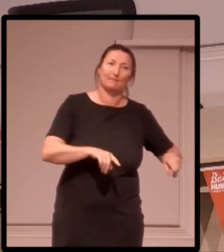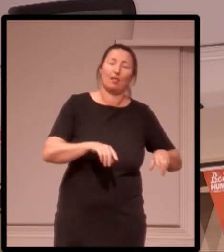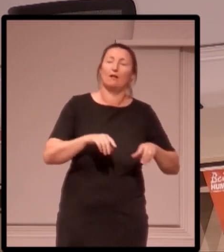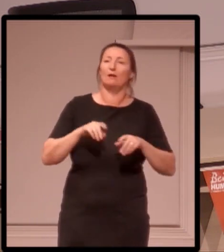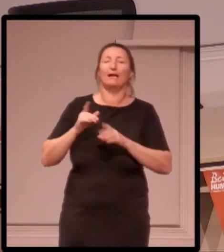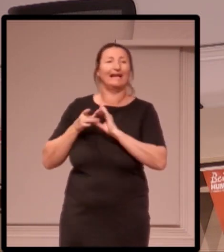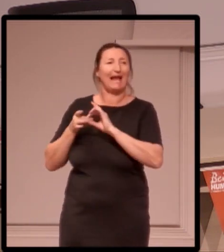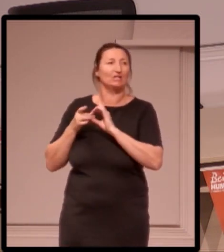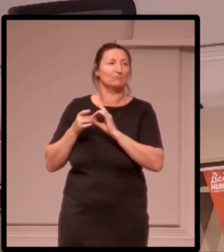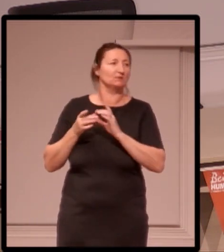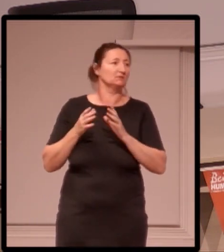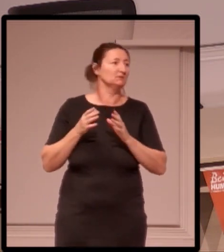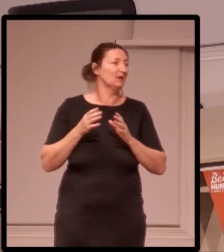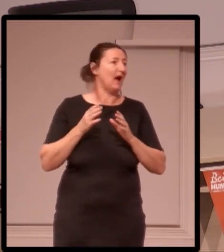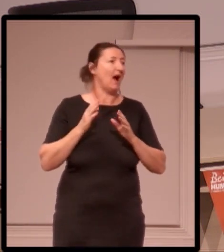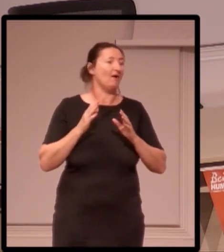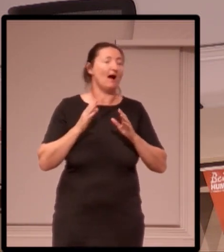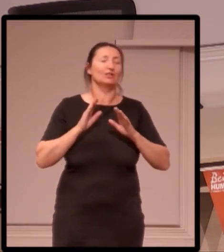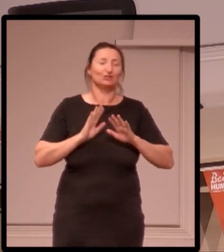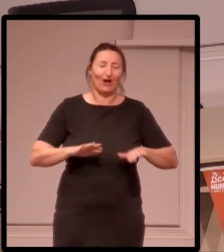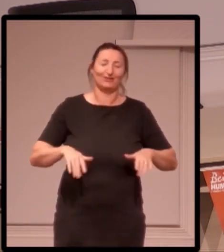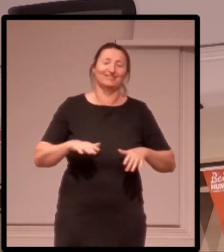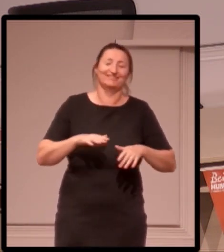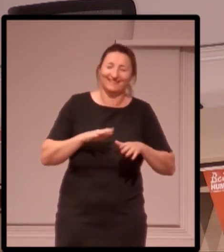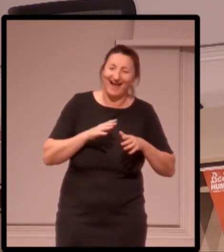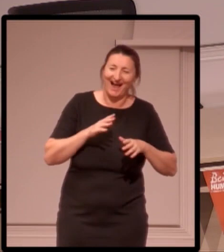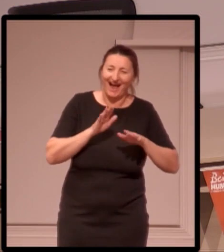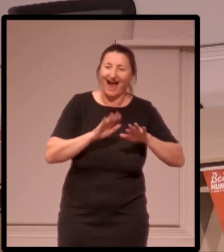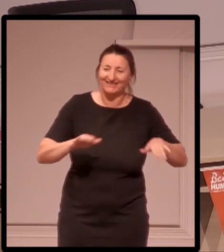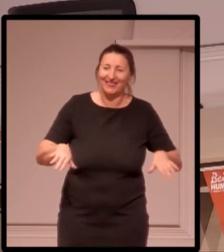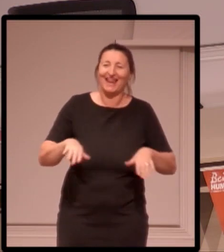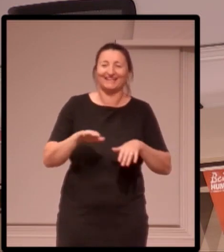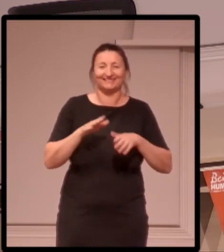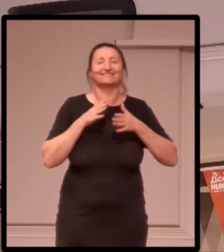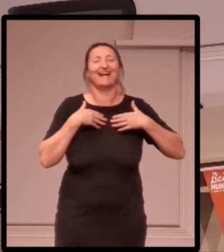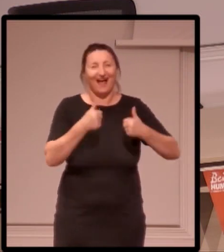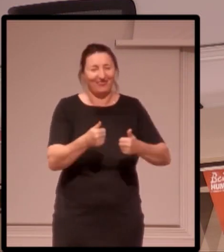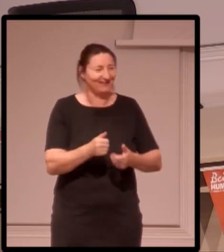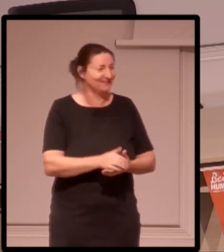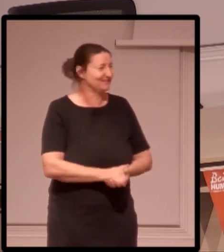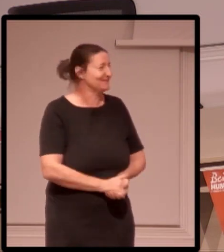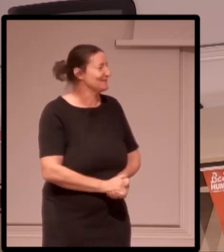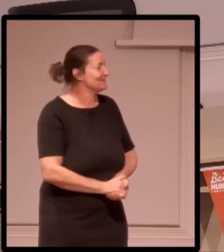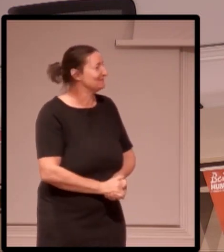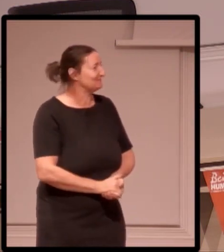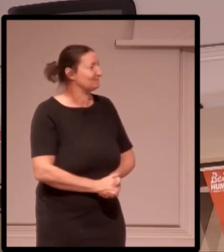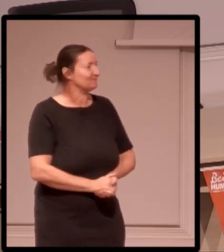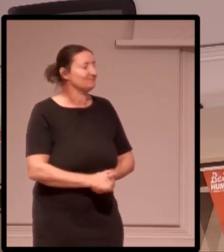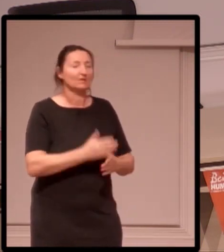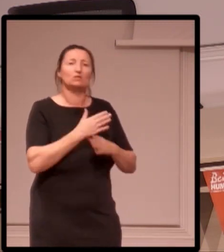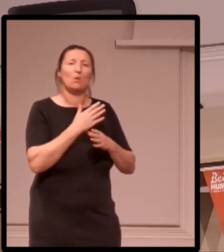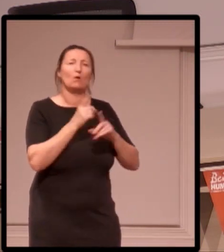of Paediatrics and Child Health. And Emma leads on Children and Young People's, leads the Children and Young People's Engagement